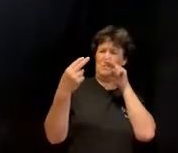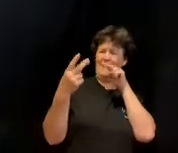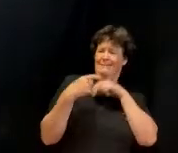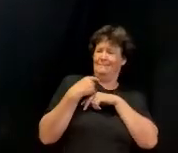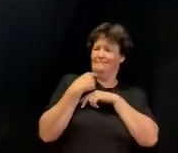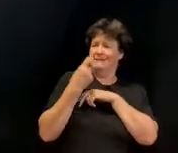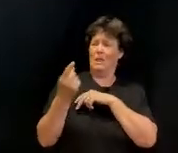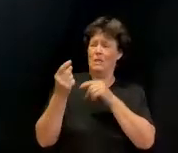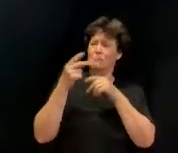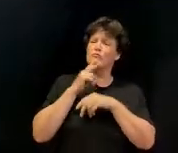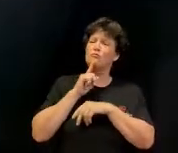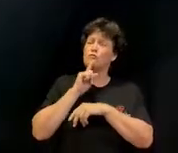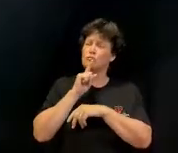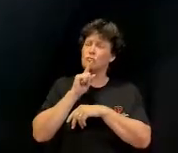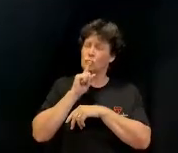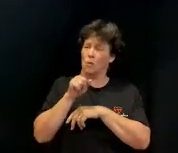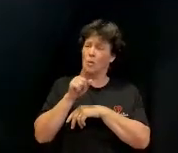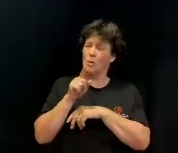truth.